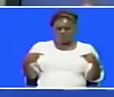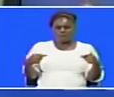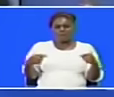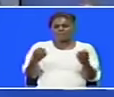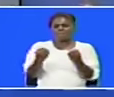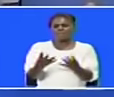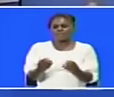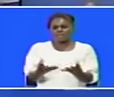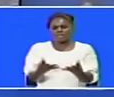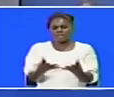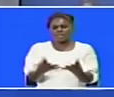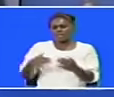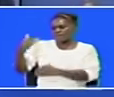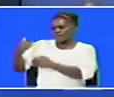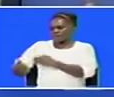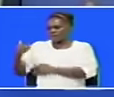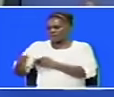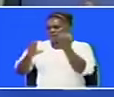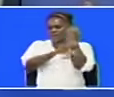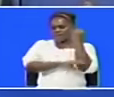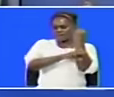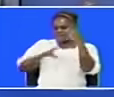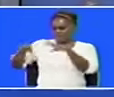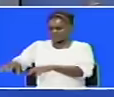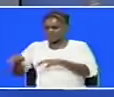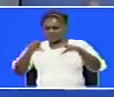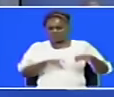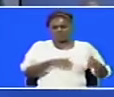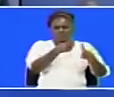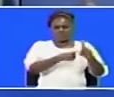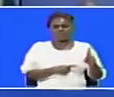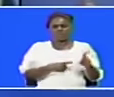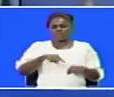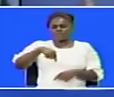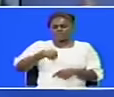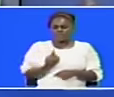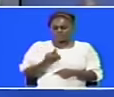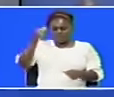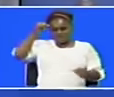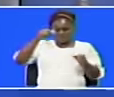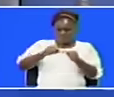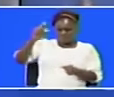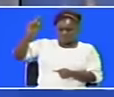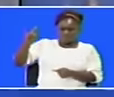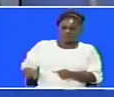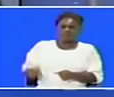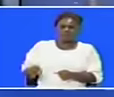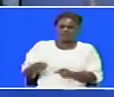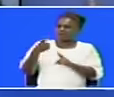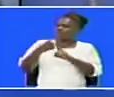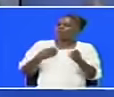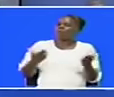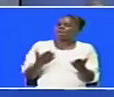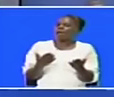too many of our neighbors have suffered from. We must be able to remember where we have come